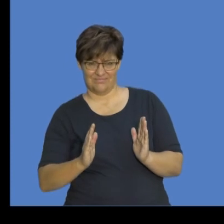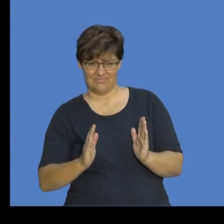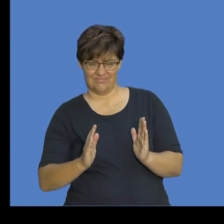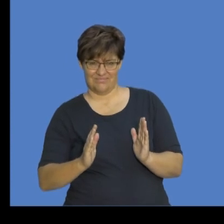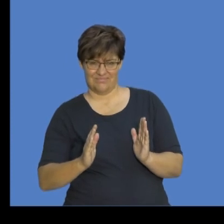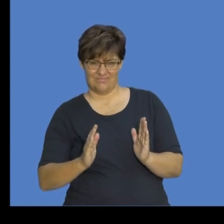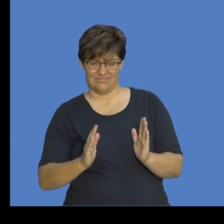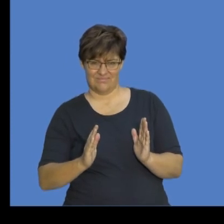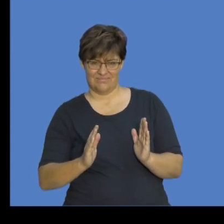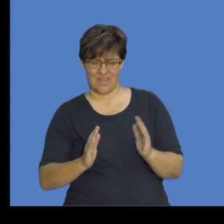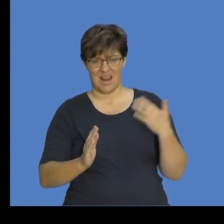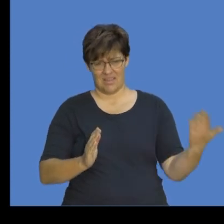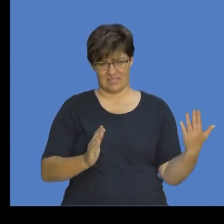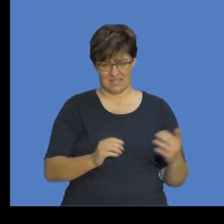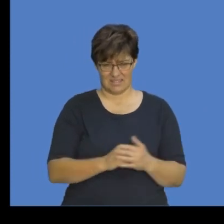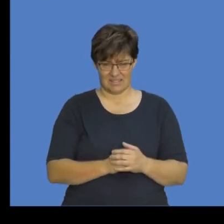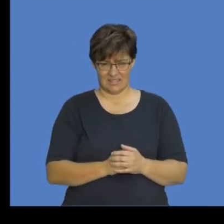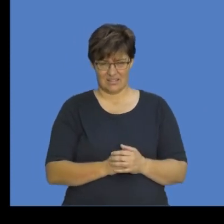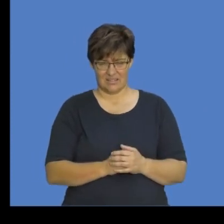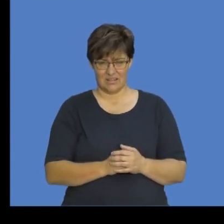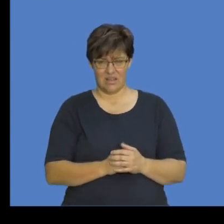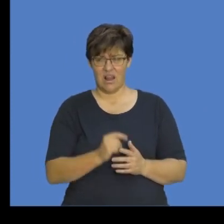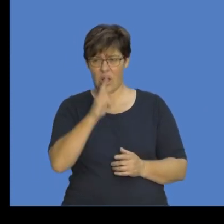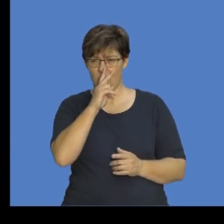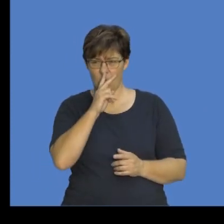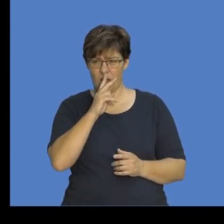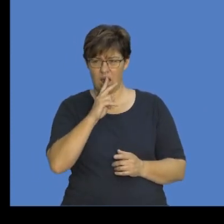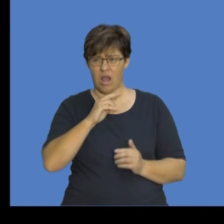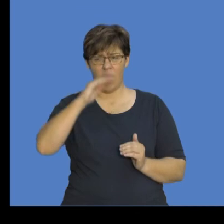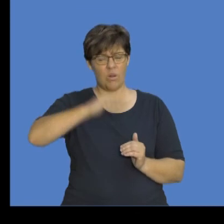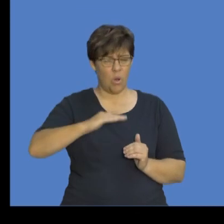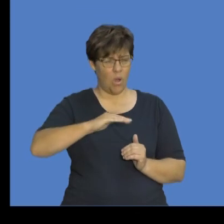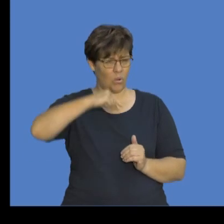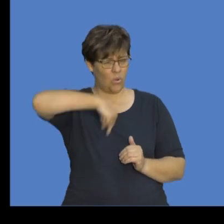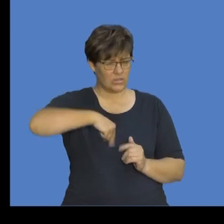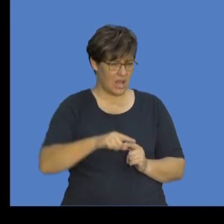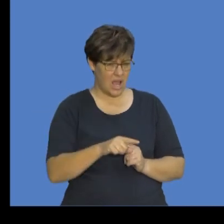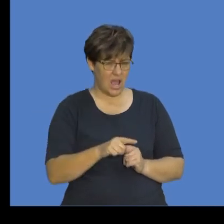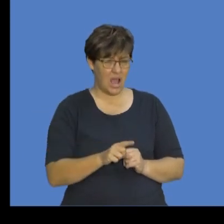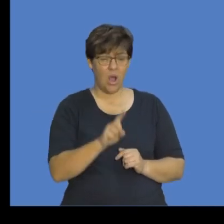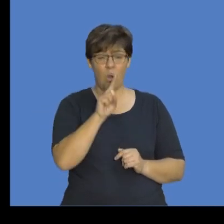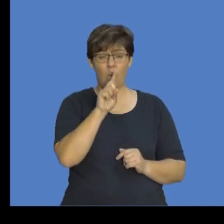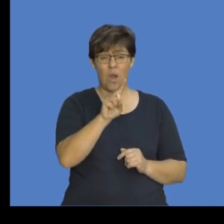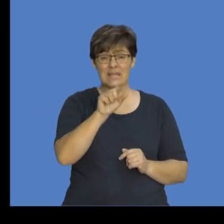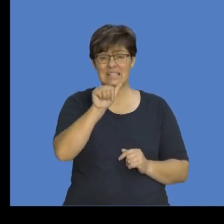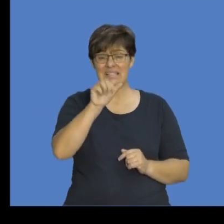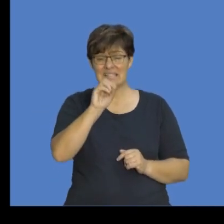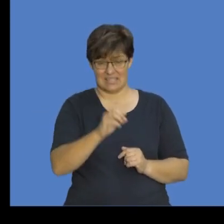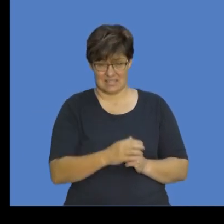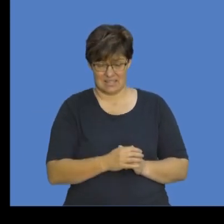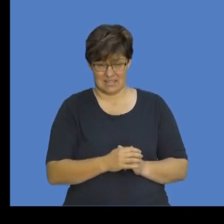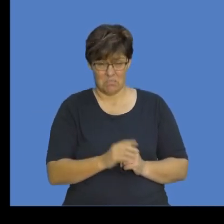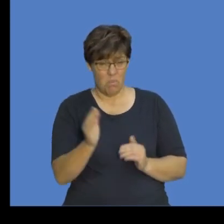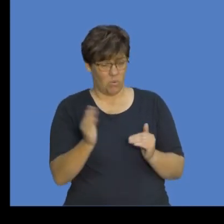skewed to the left. But look at the lower quartile, it's close to 160.